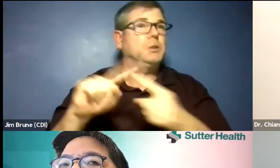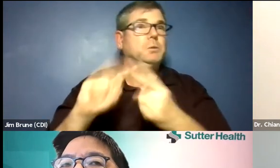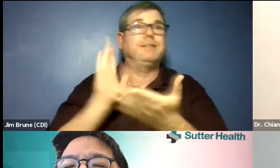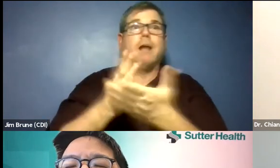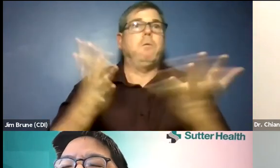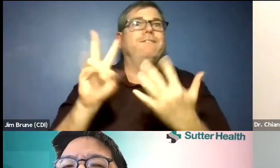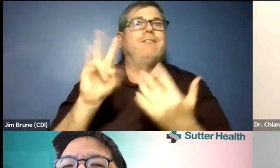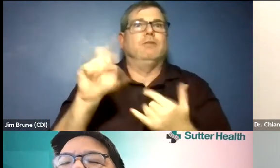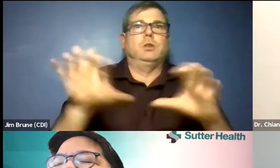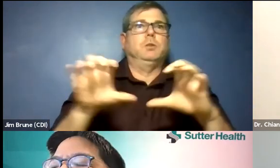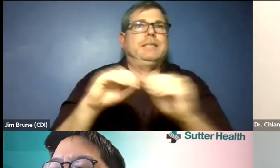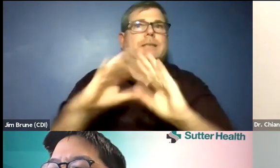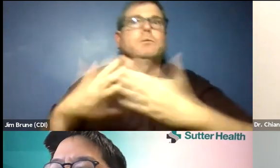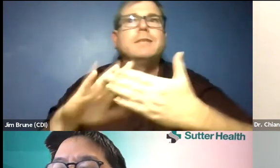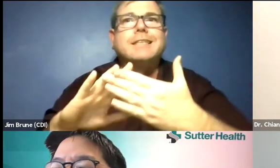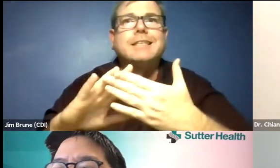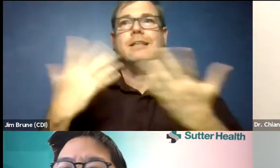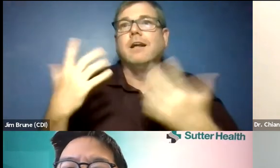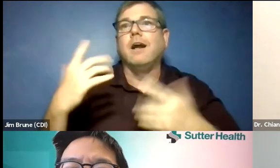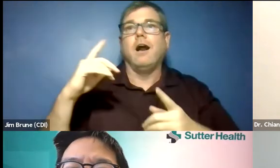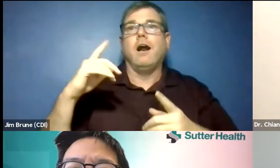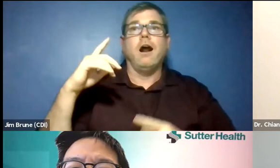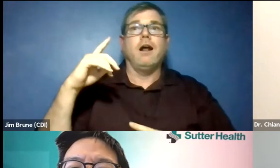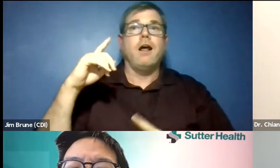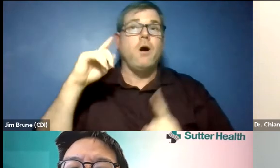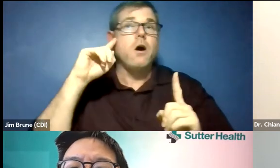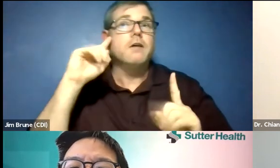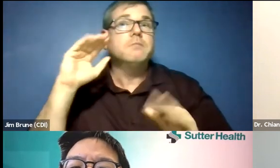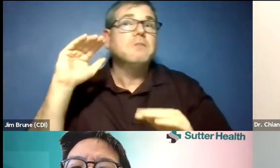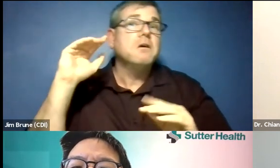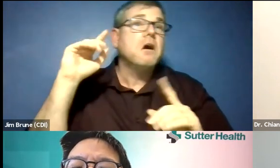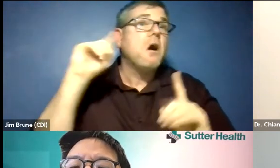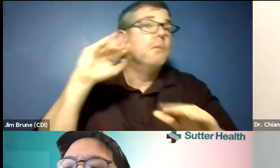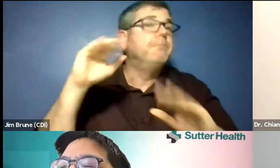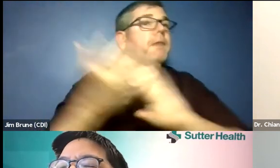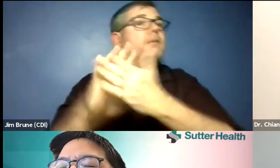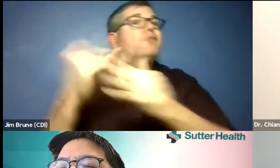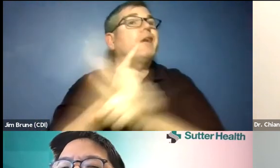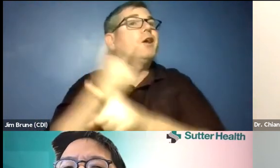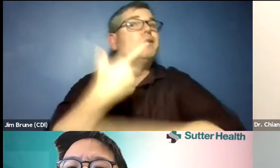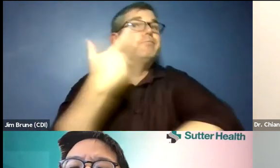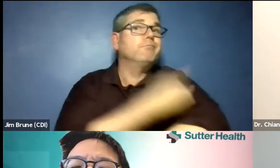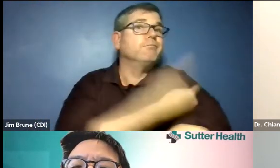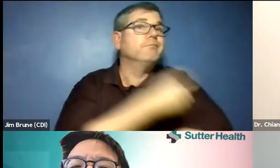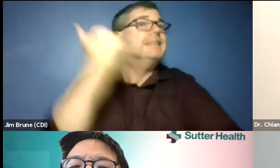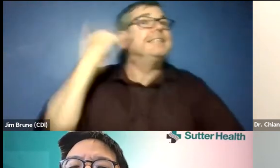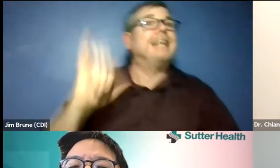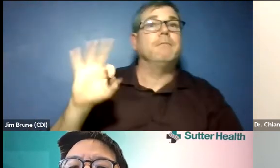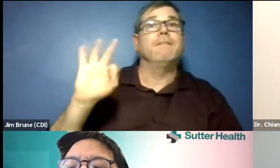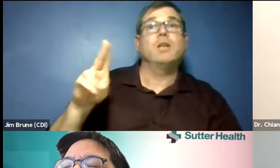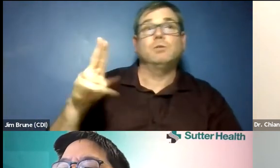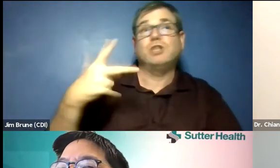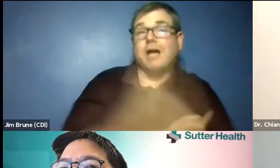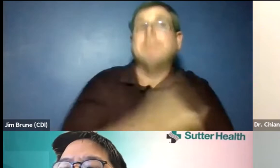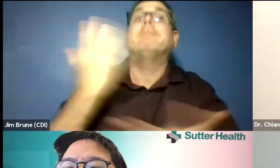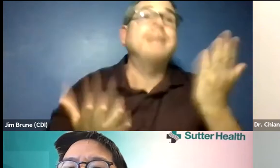regular booster every year, for instance, like flu shots, is a scenario that